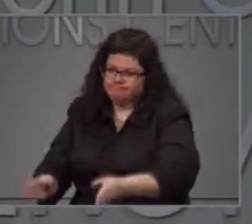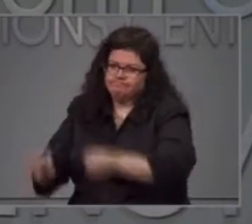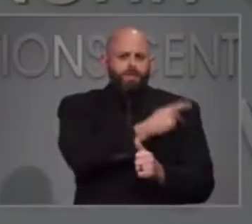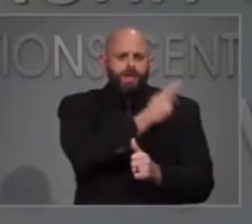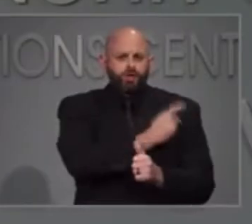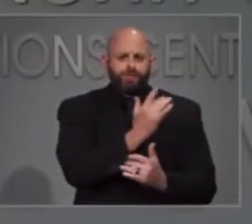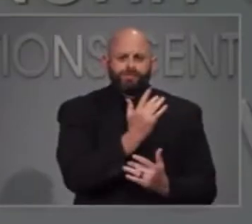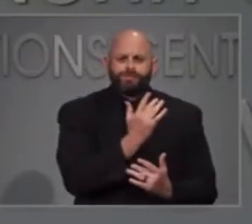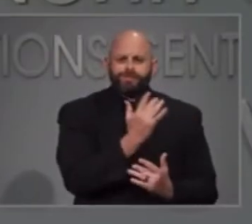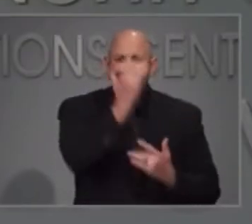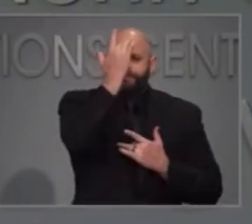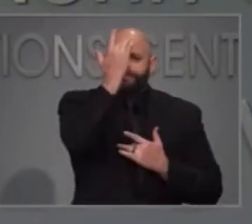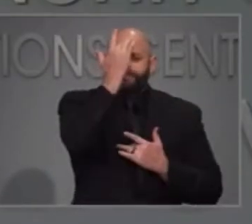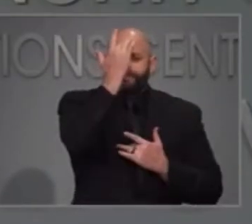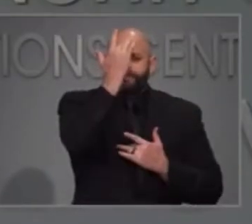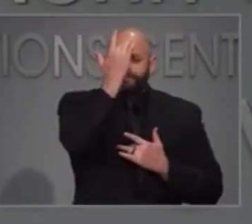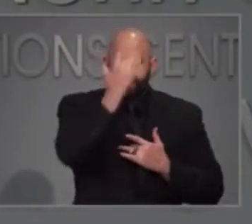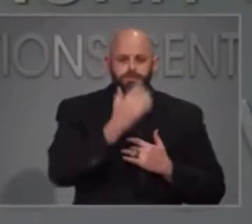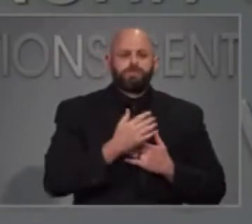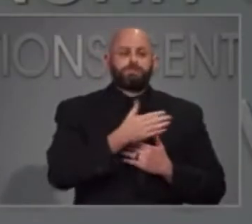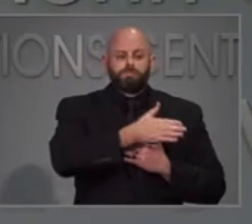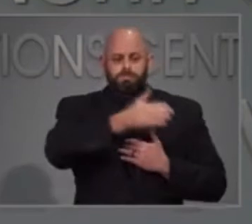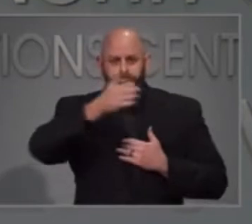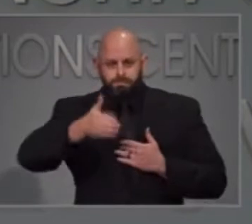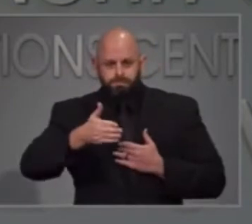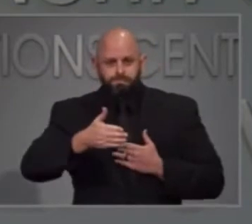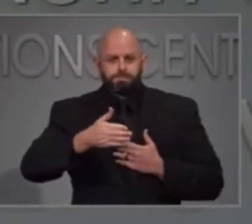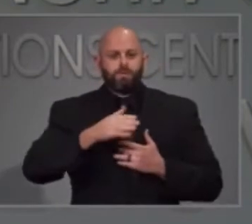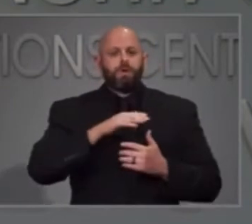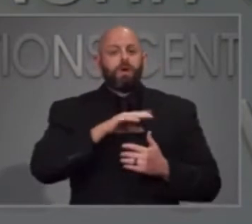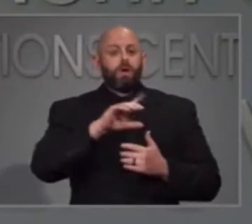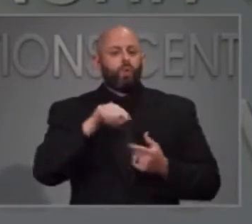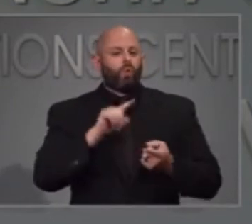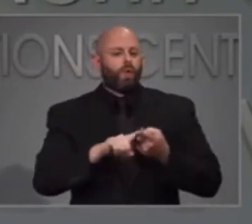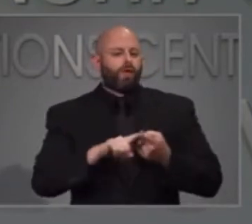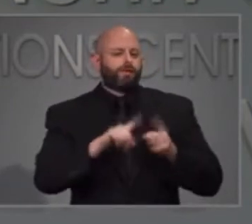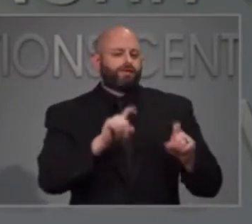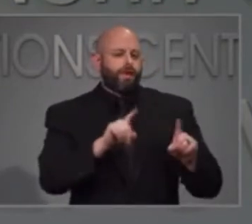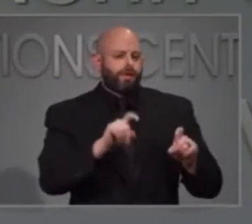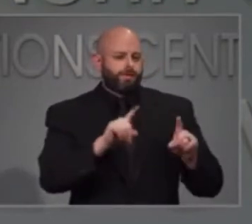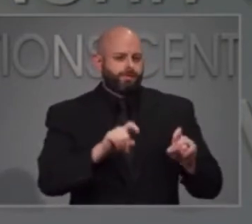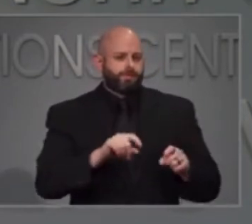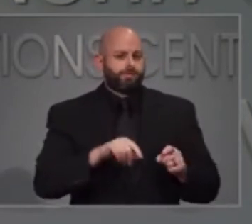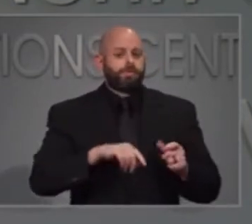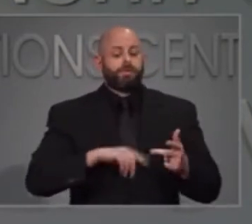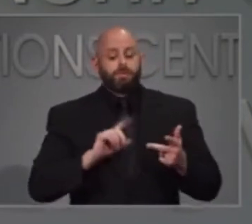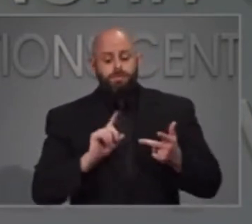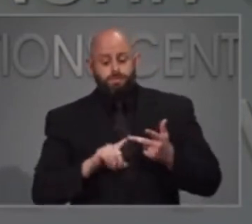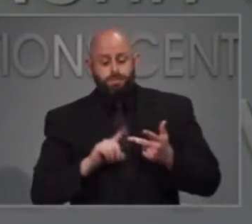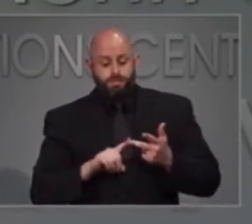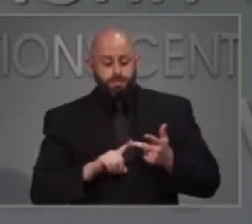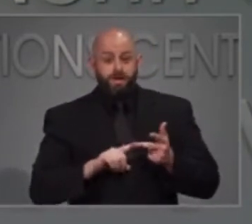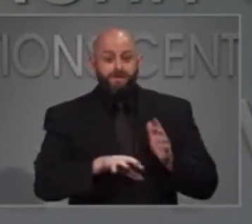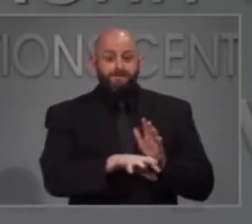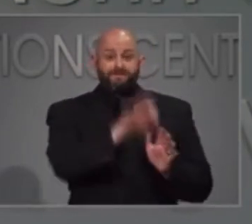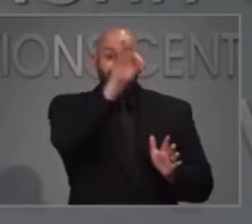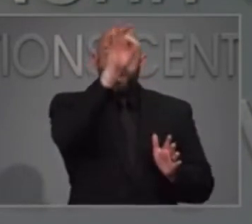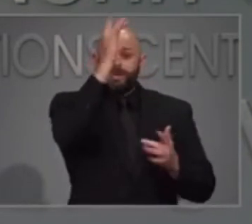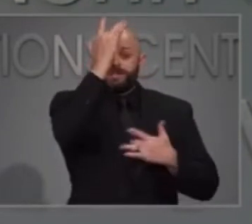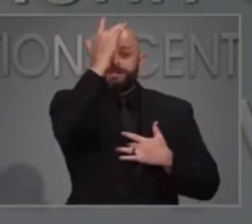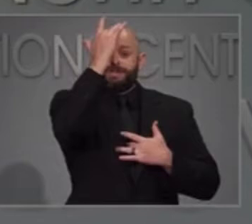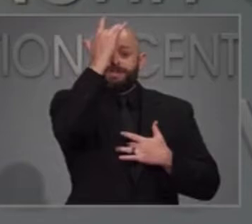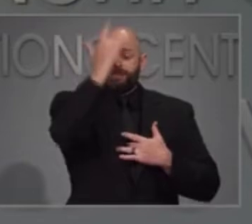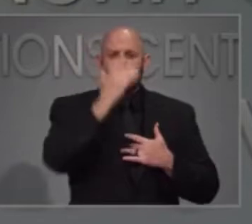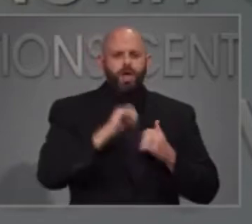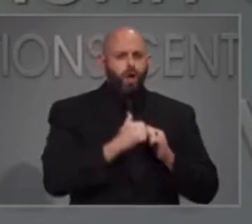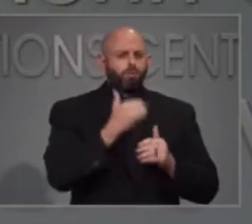to make tested, and then what changed procedurally inside that facility in regards to that patient and then